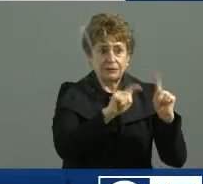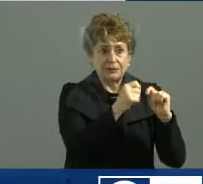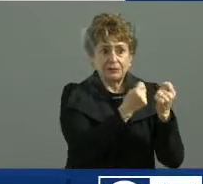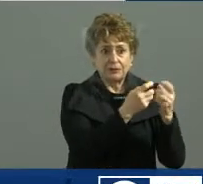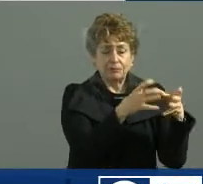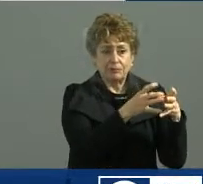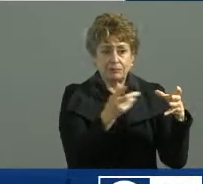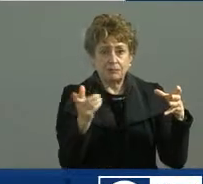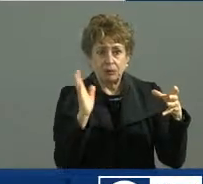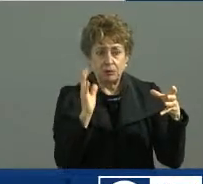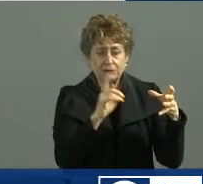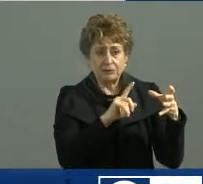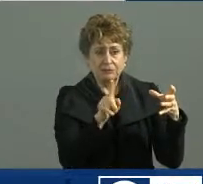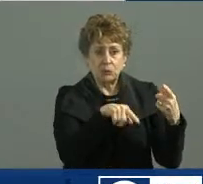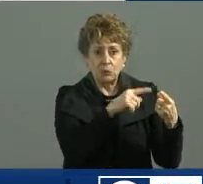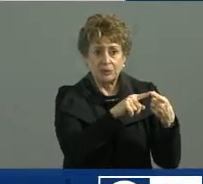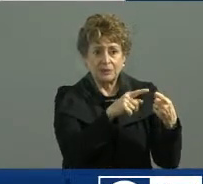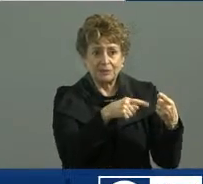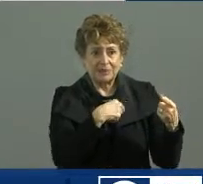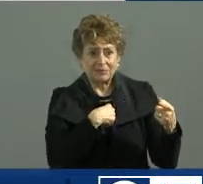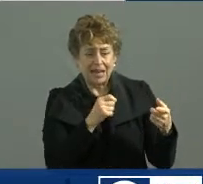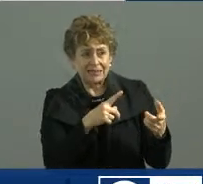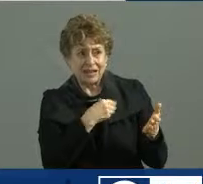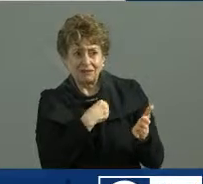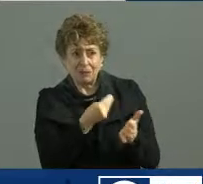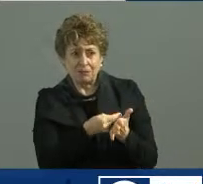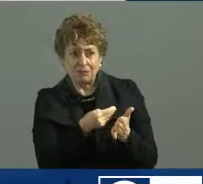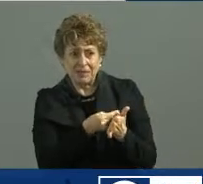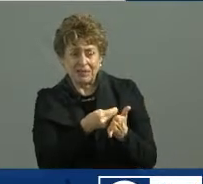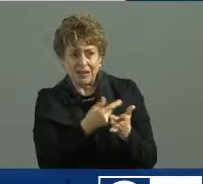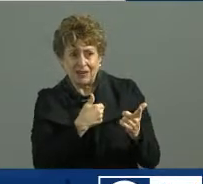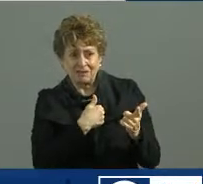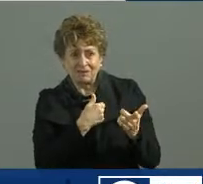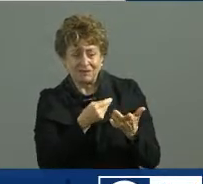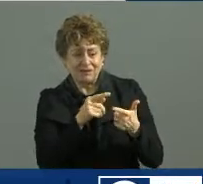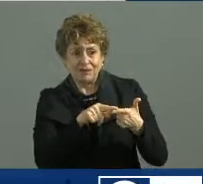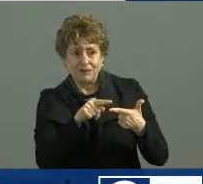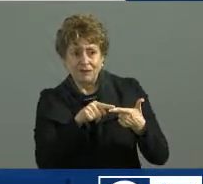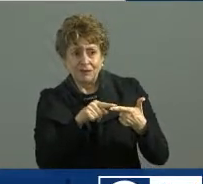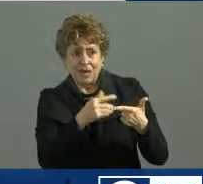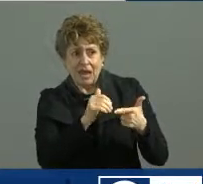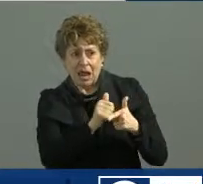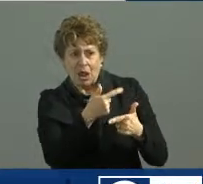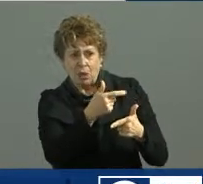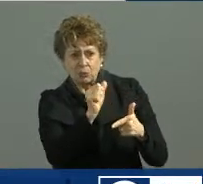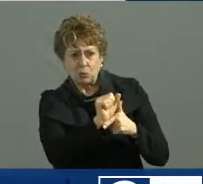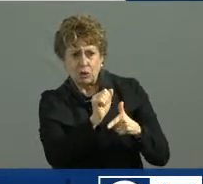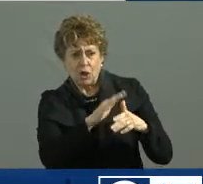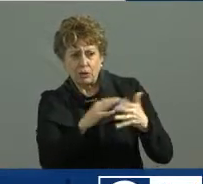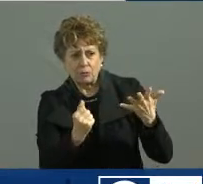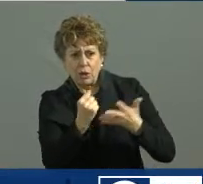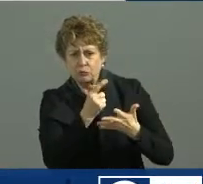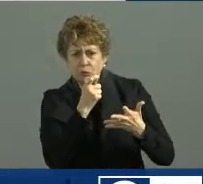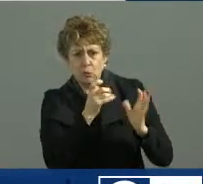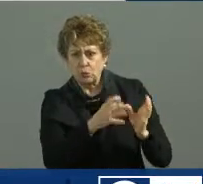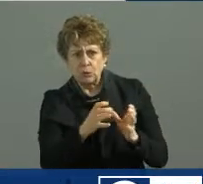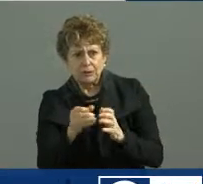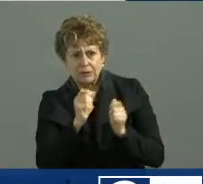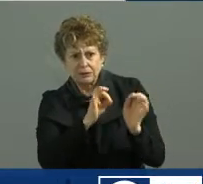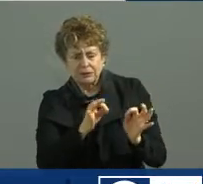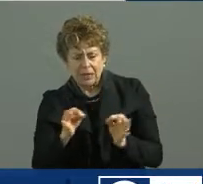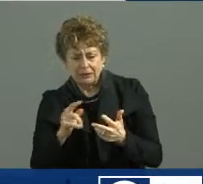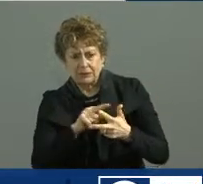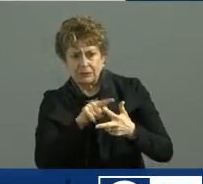do you have funding constraints? How are you, working on these priority populations? How are you ensuring that you're getting